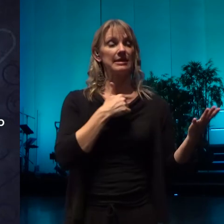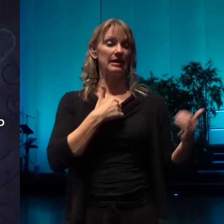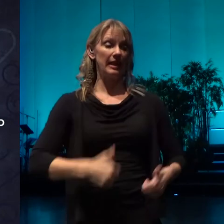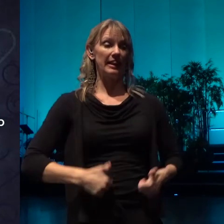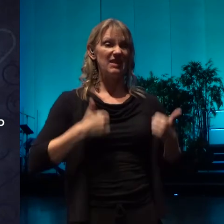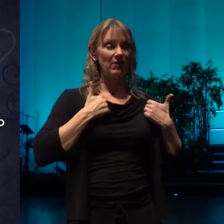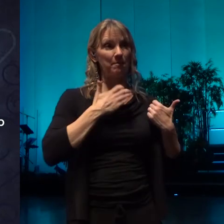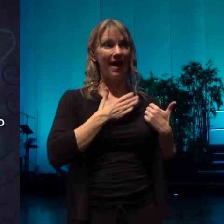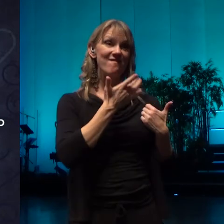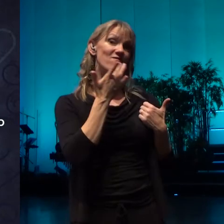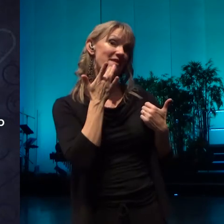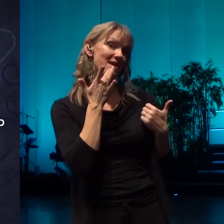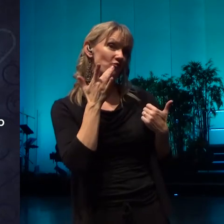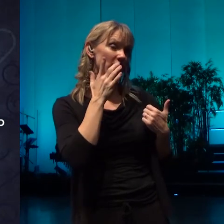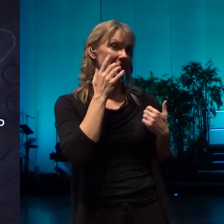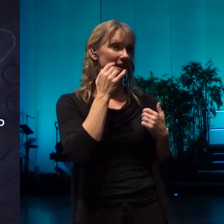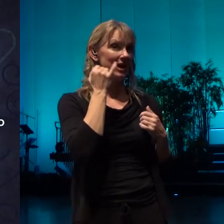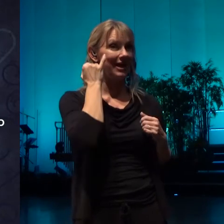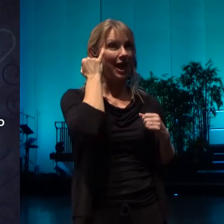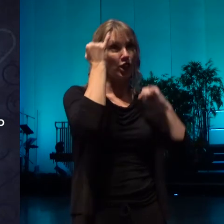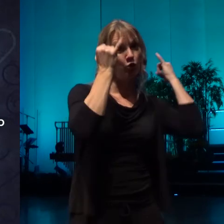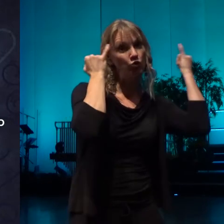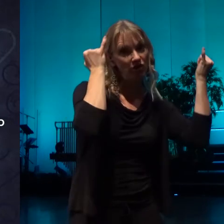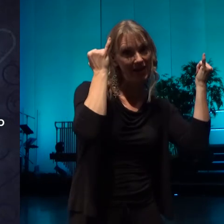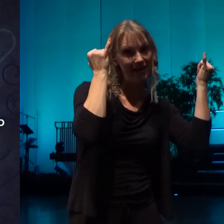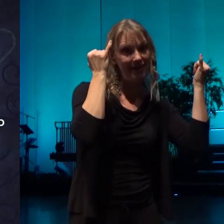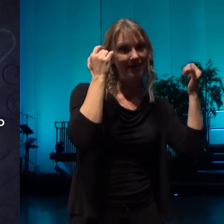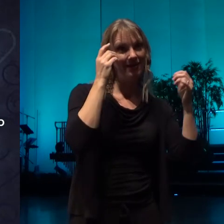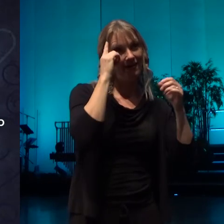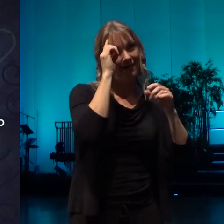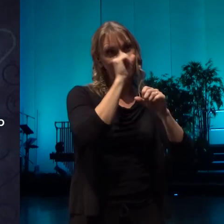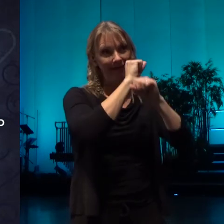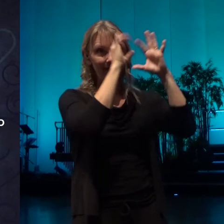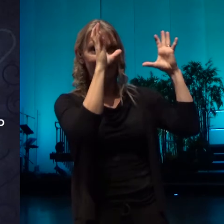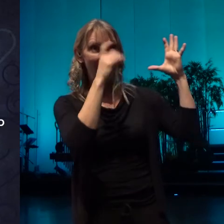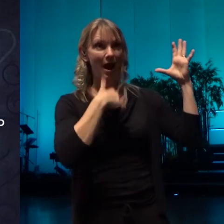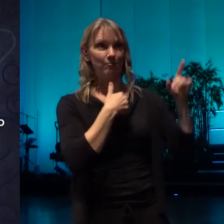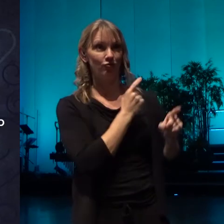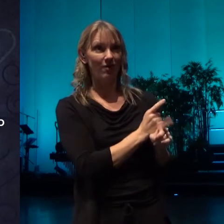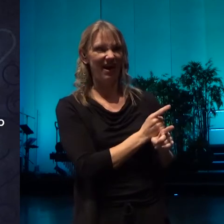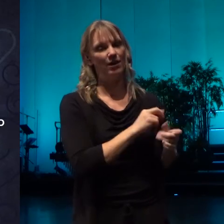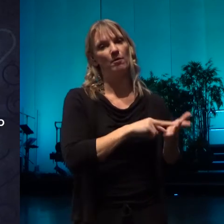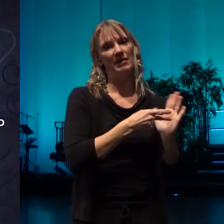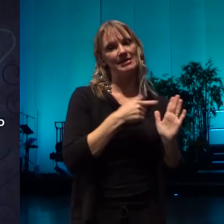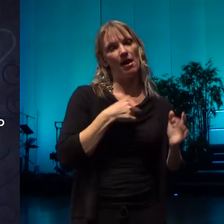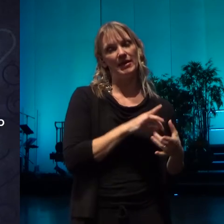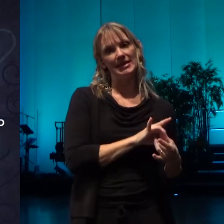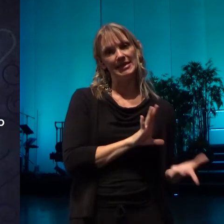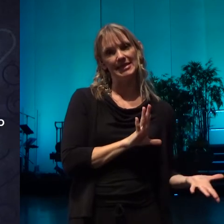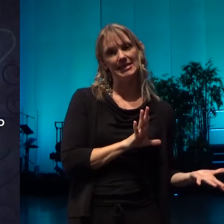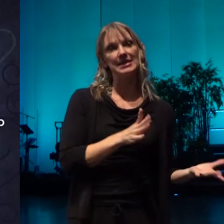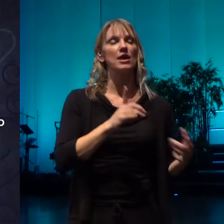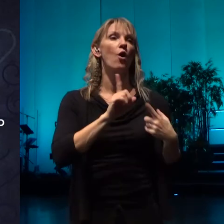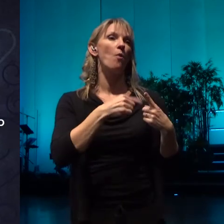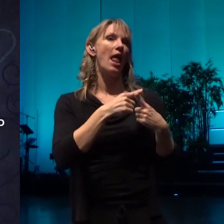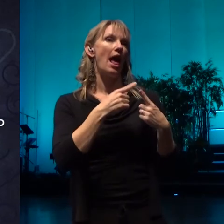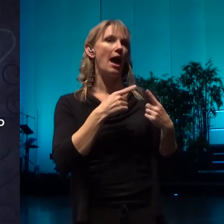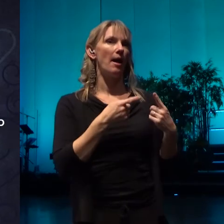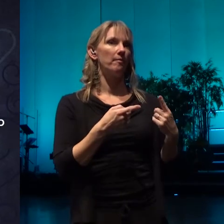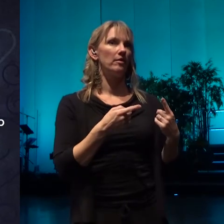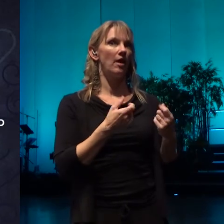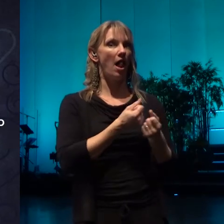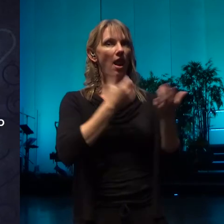my favorite illusion that I'm right, I'm in dissonance. When I'm overly